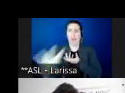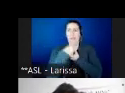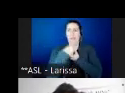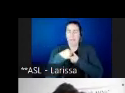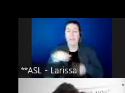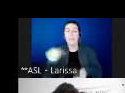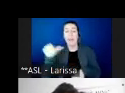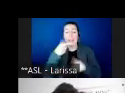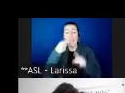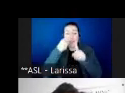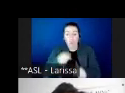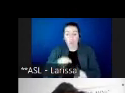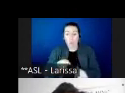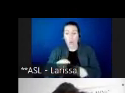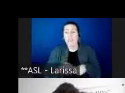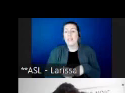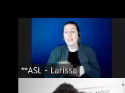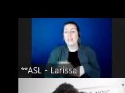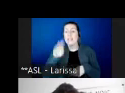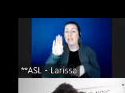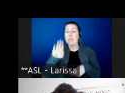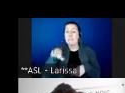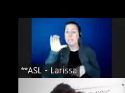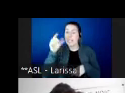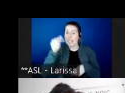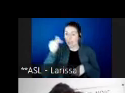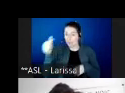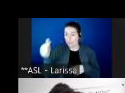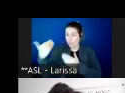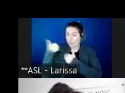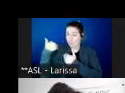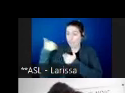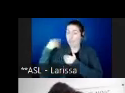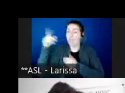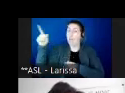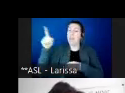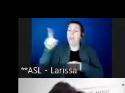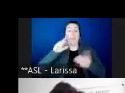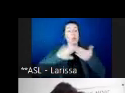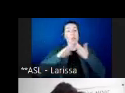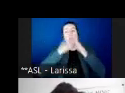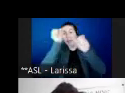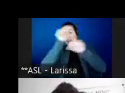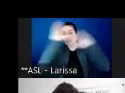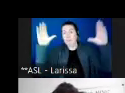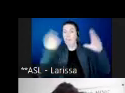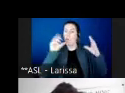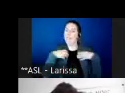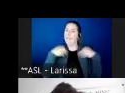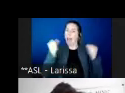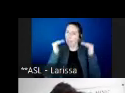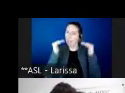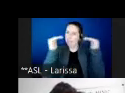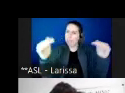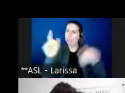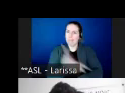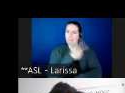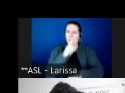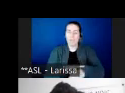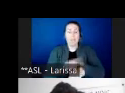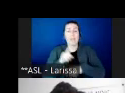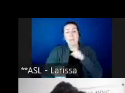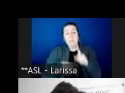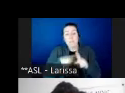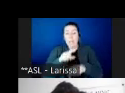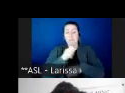include holding the BC government accountable to community visions for well-being, as well as creating a foundation